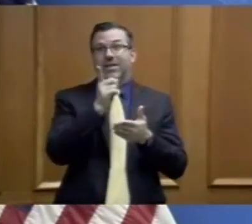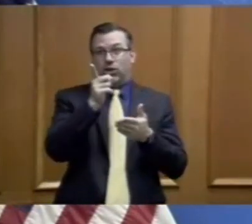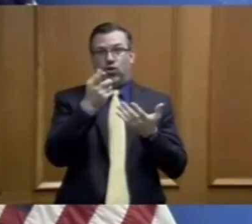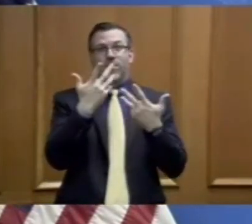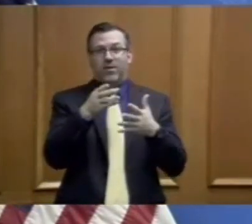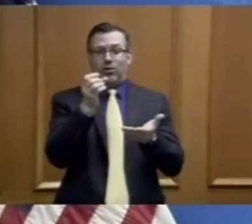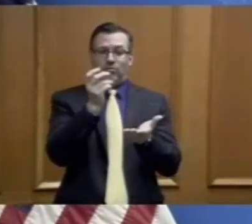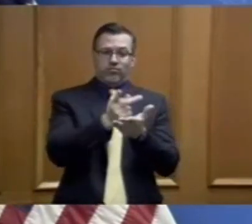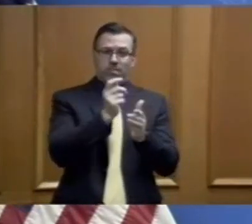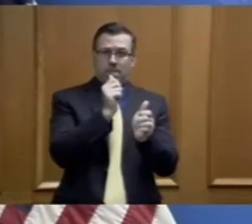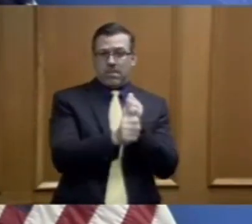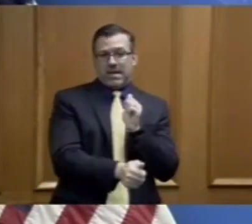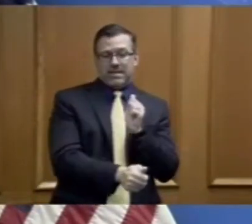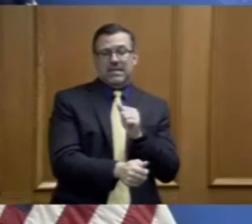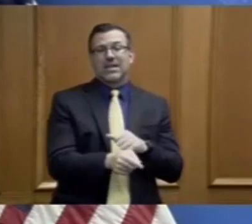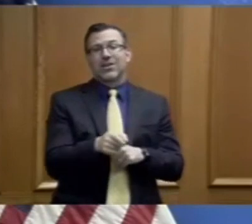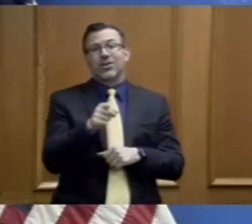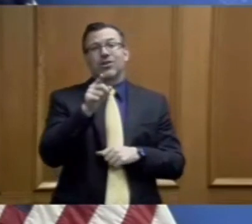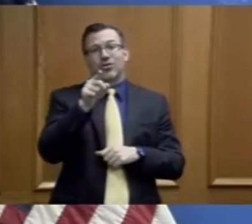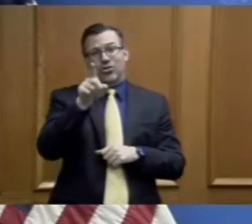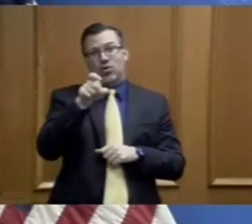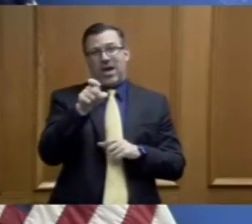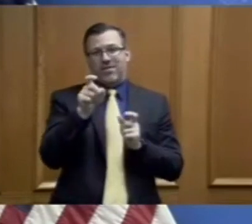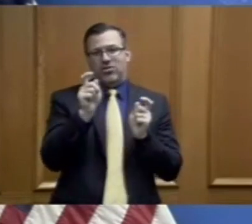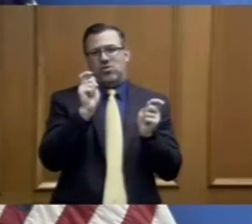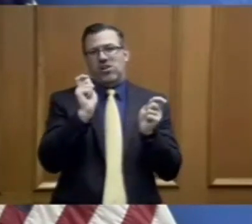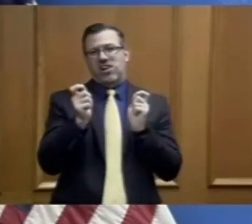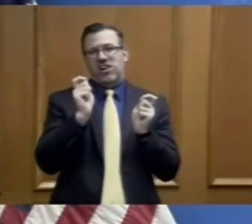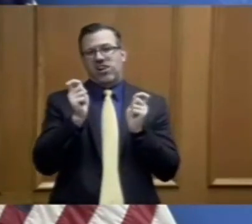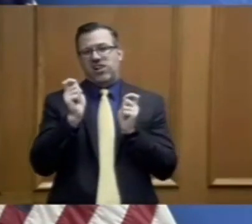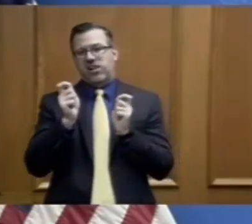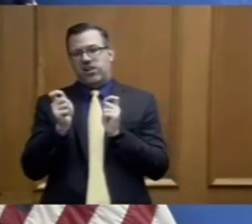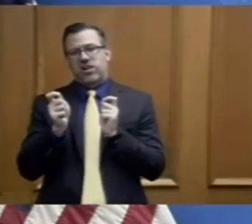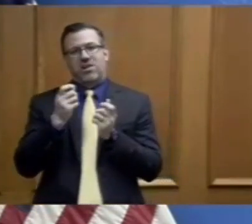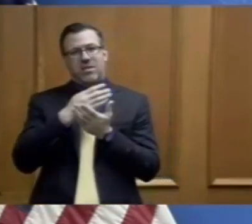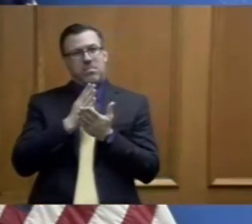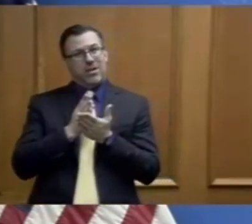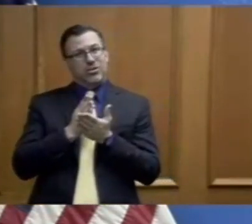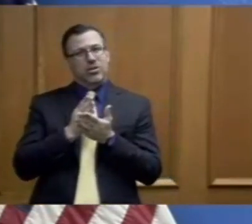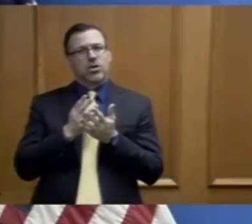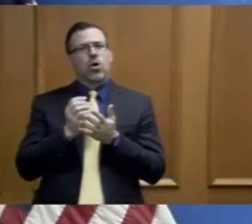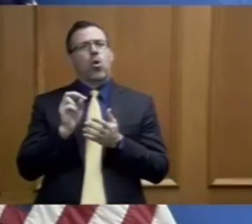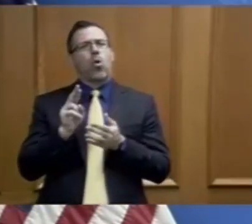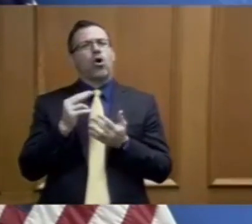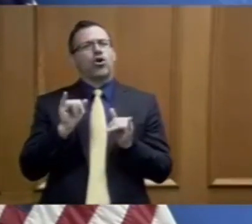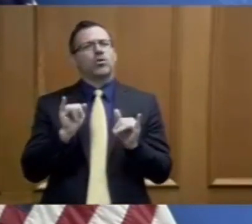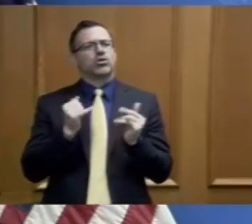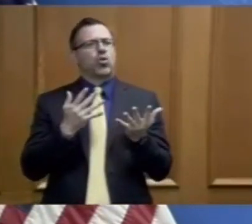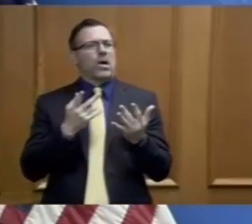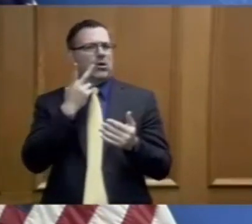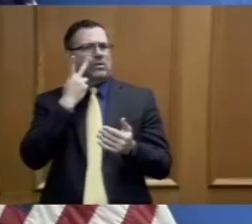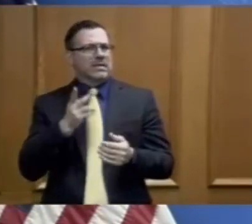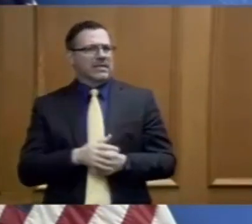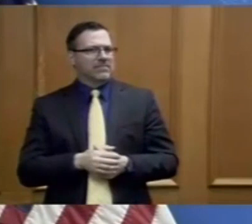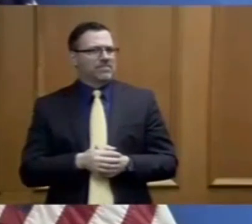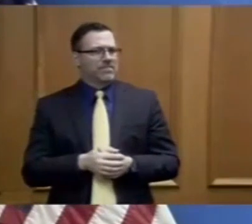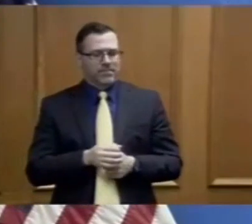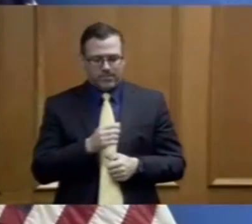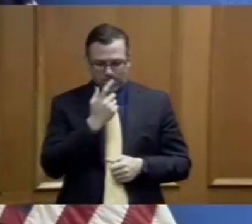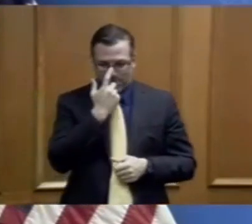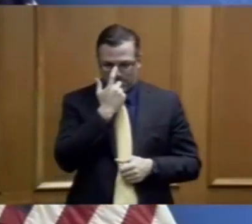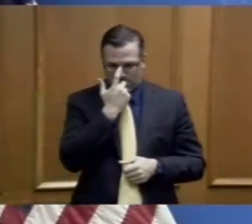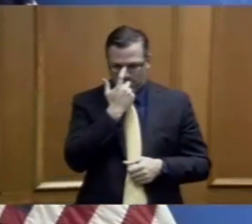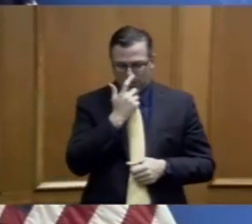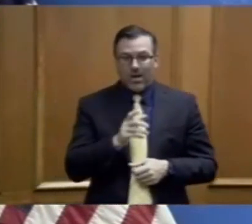like that maybe have to be readjusted at this point, or is it too soon? You know, because the